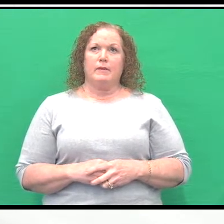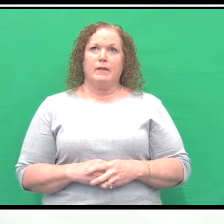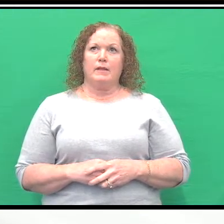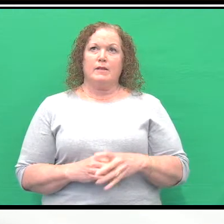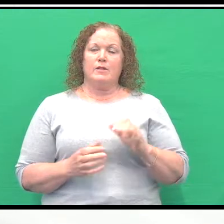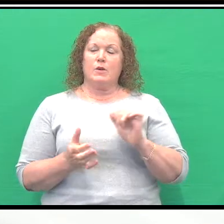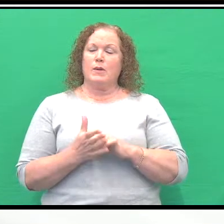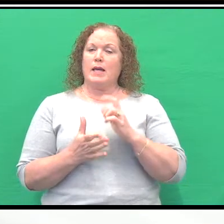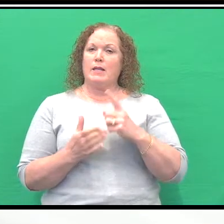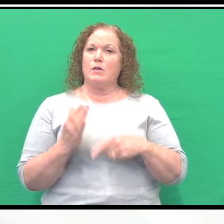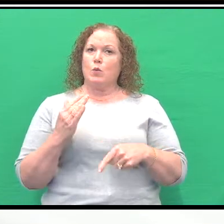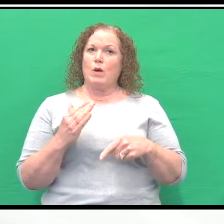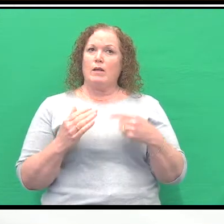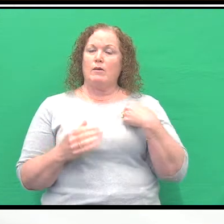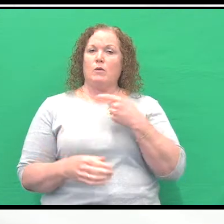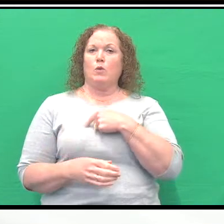around.